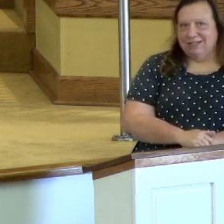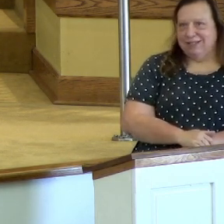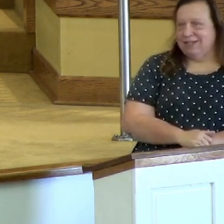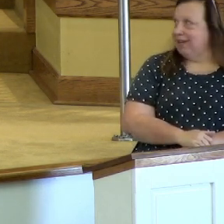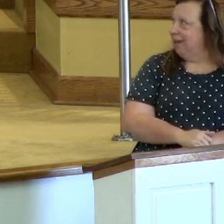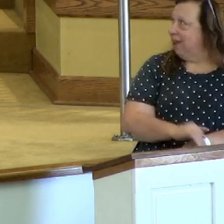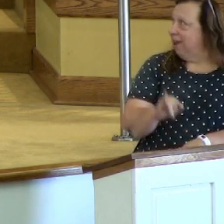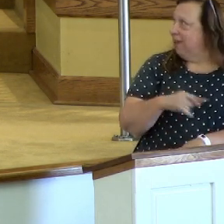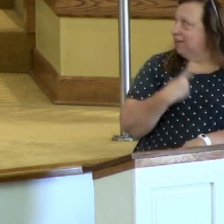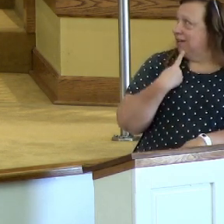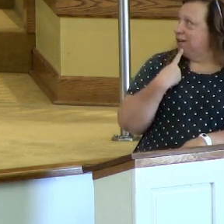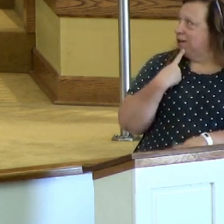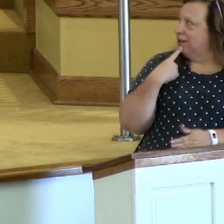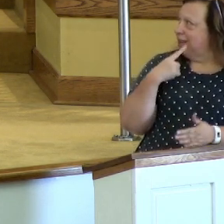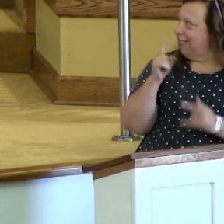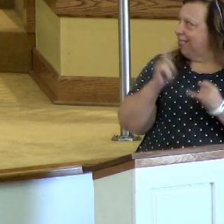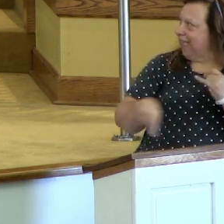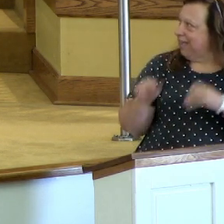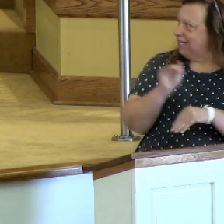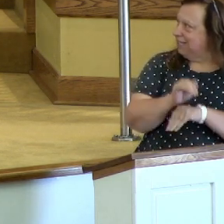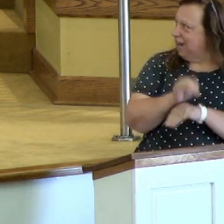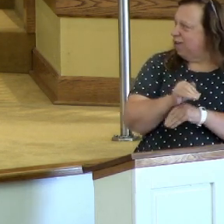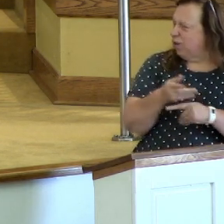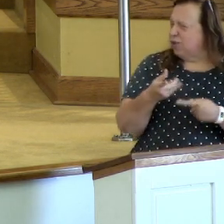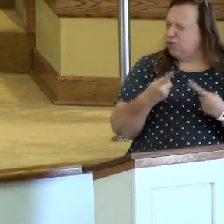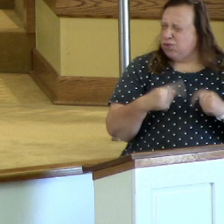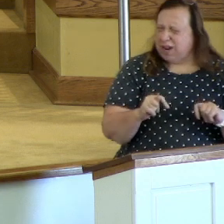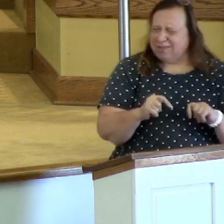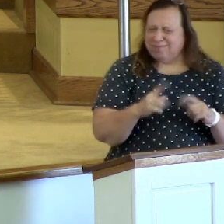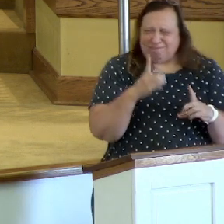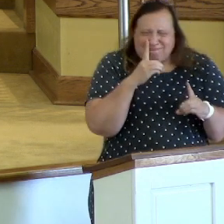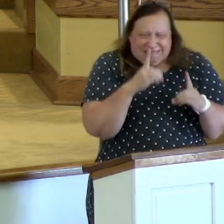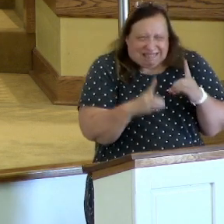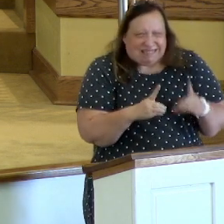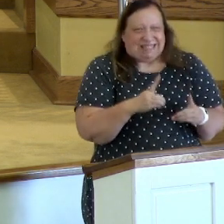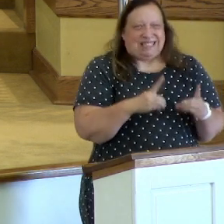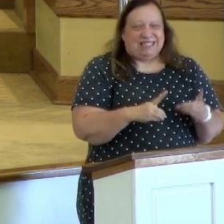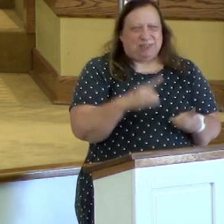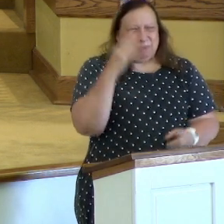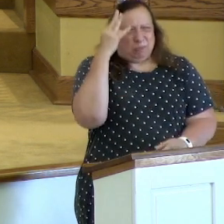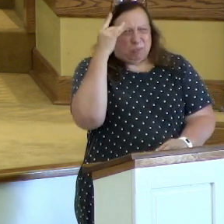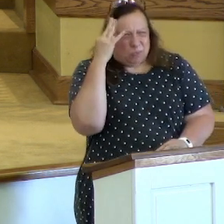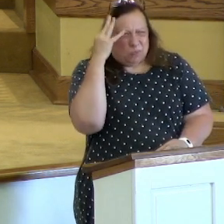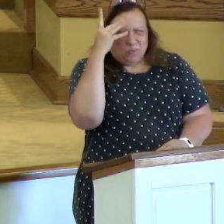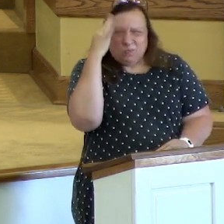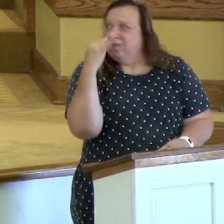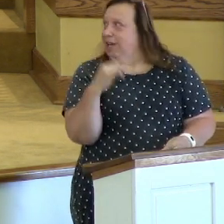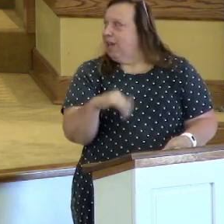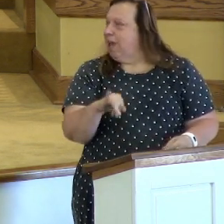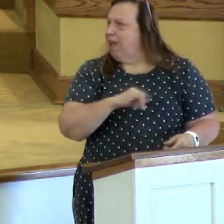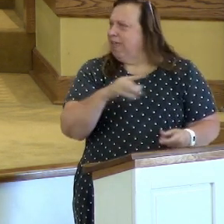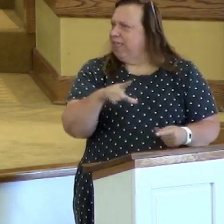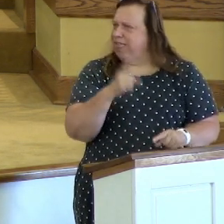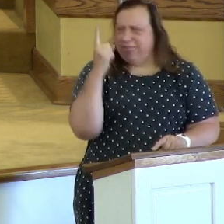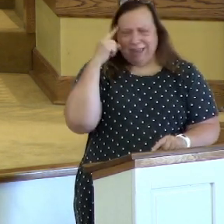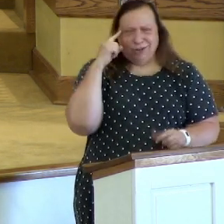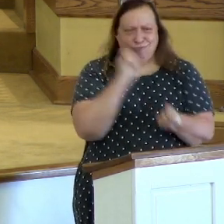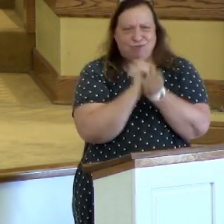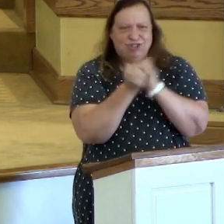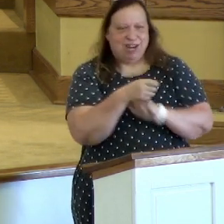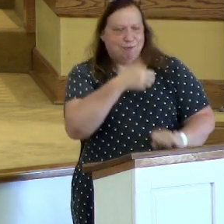I'll tell you what, last night I was trying to get settled on stuff. I think I'm going to grab that lapel line.